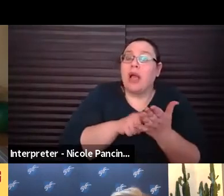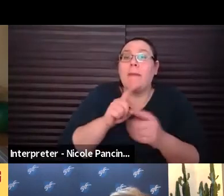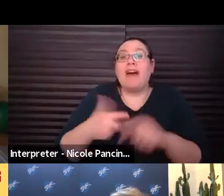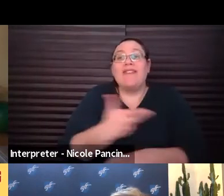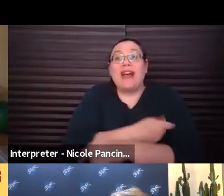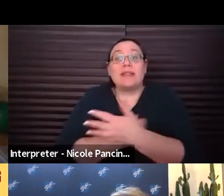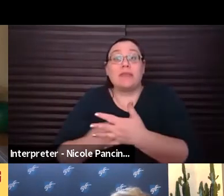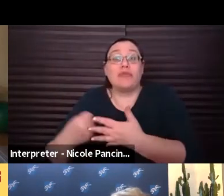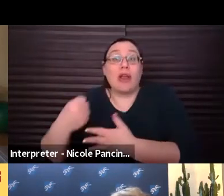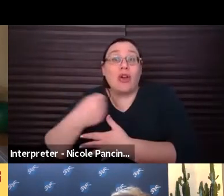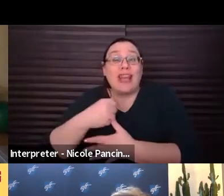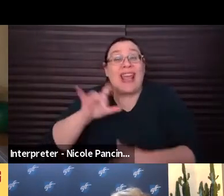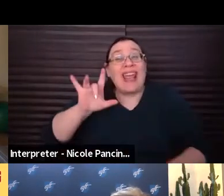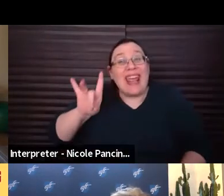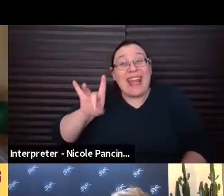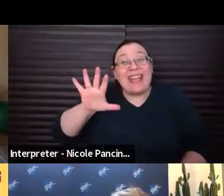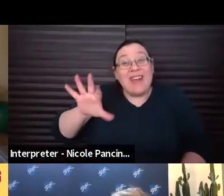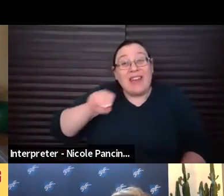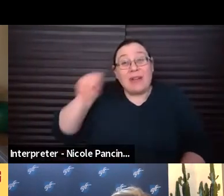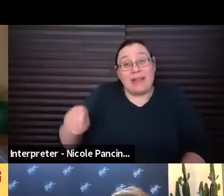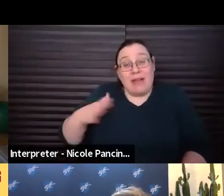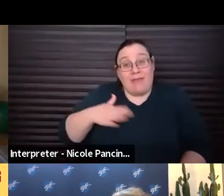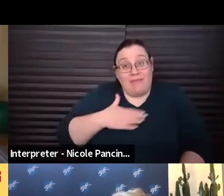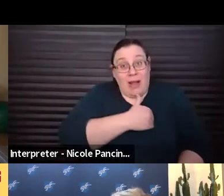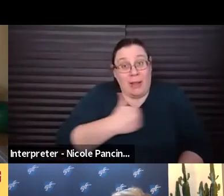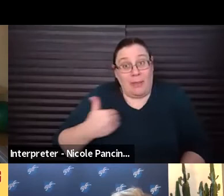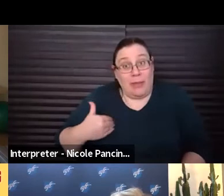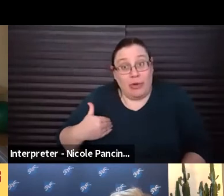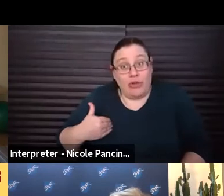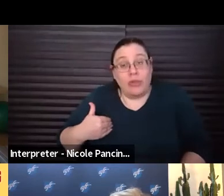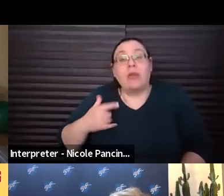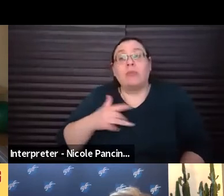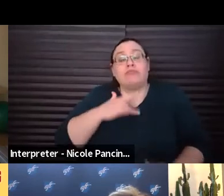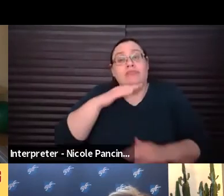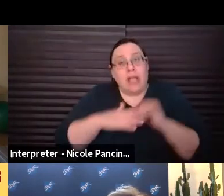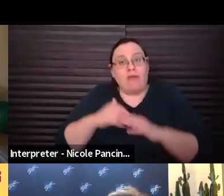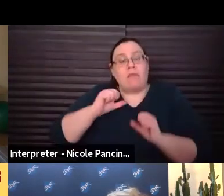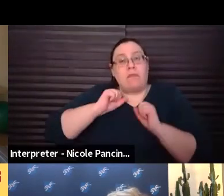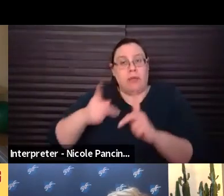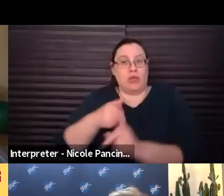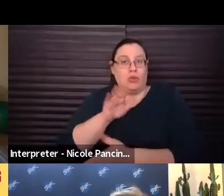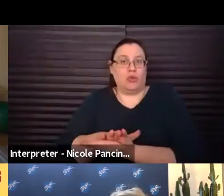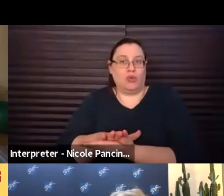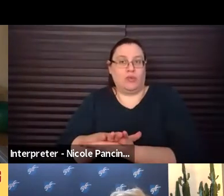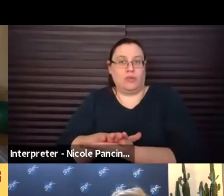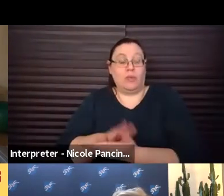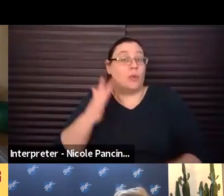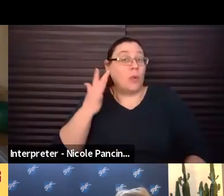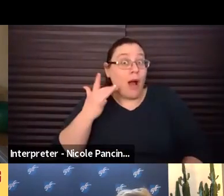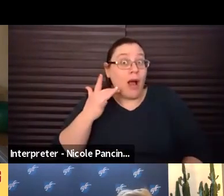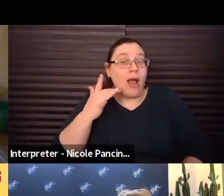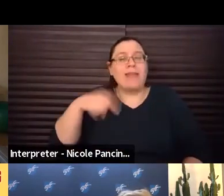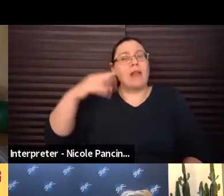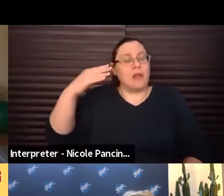prioritization. 85% of my members would be comfortable being back in school because they know how important it